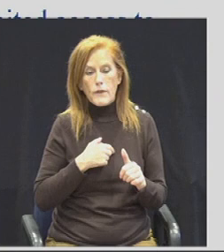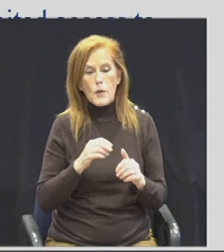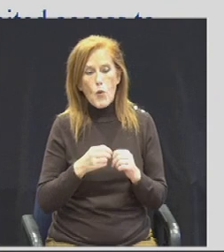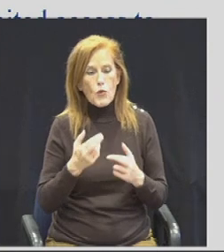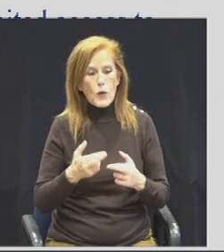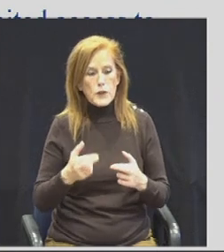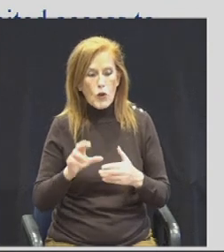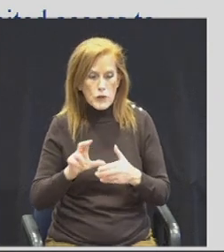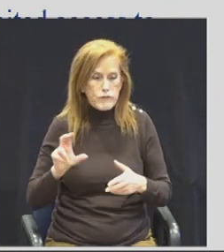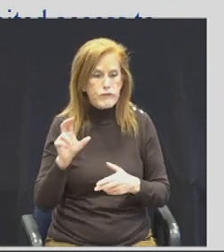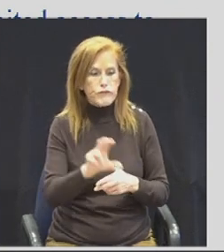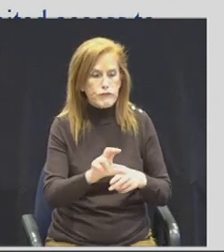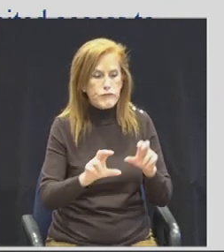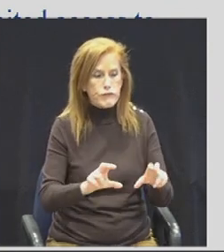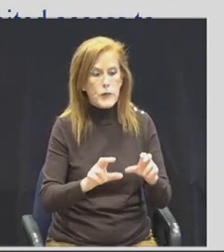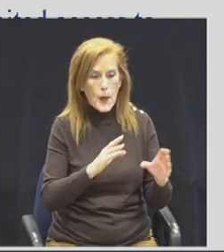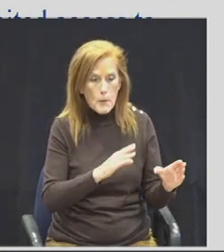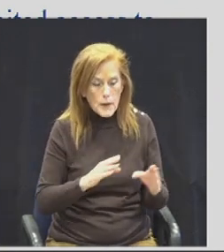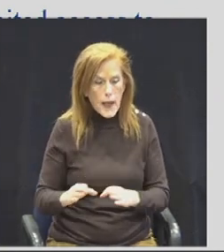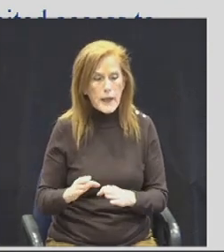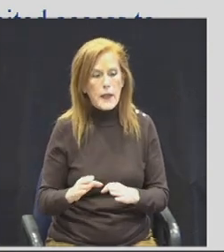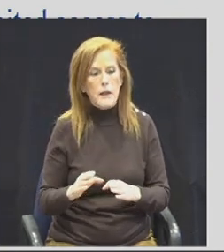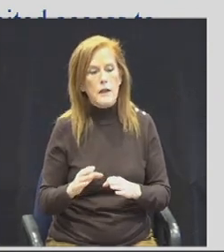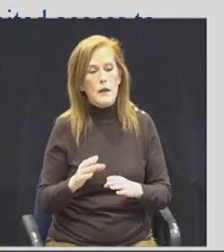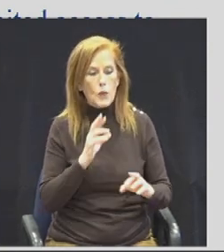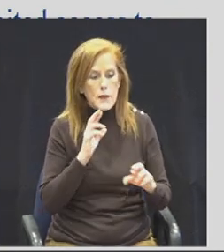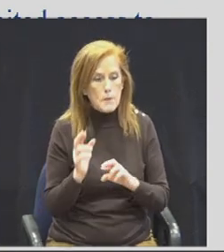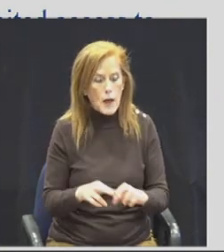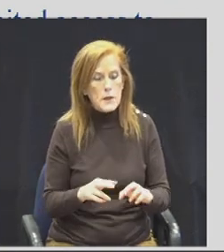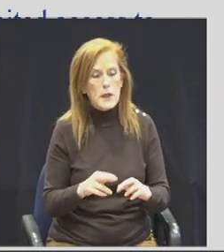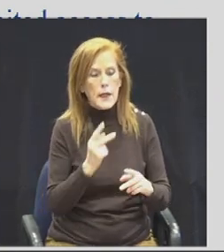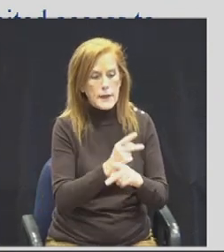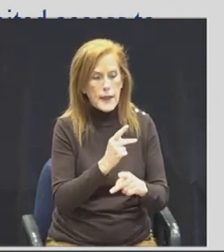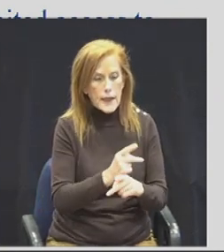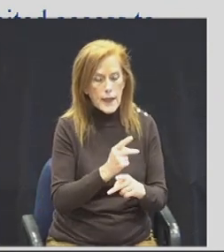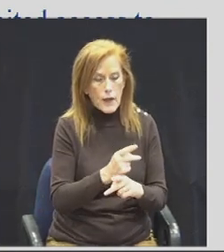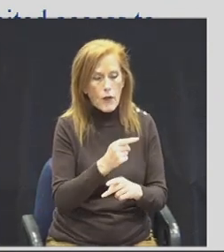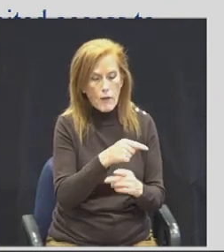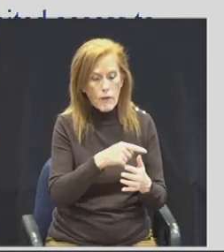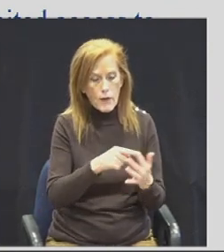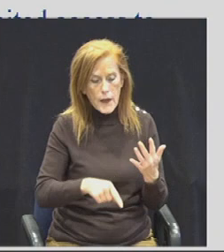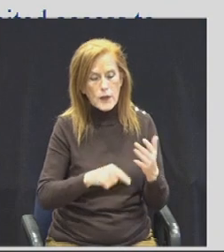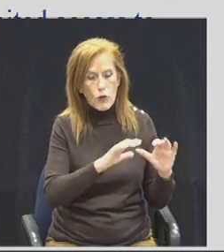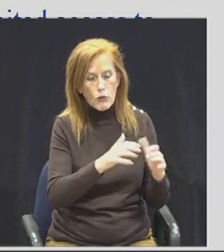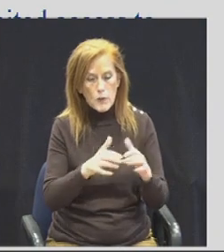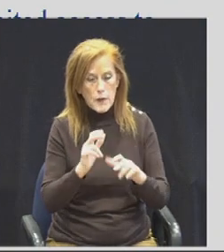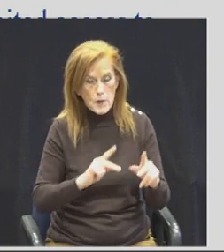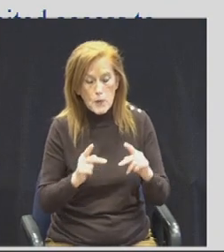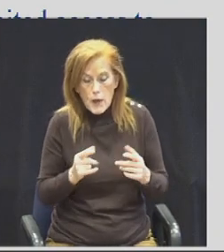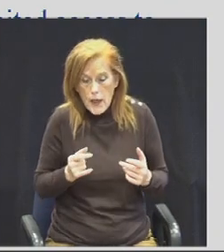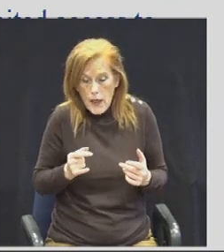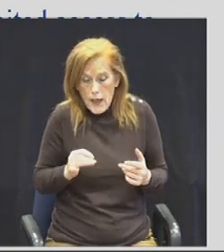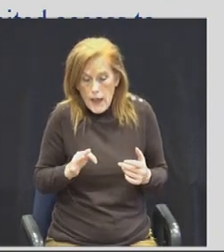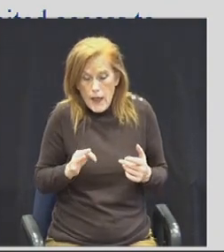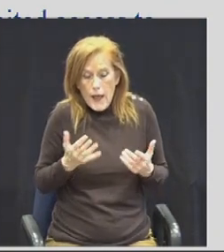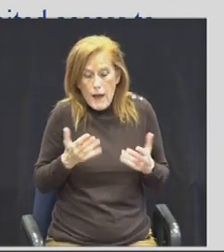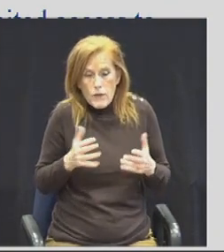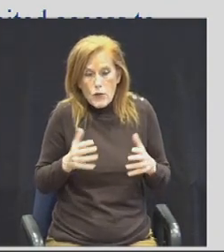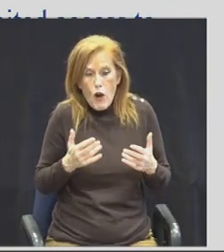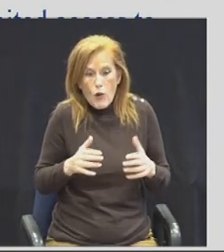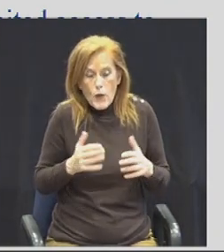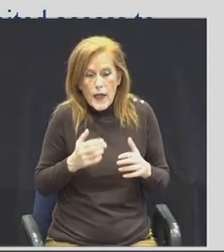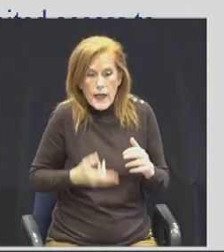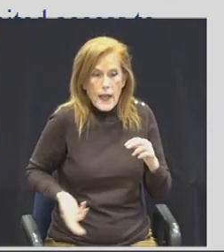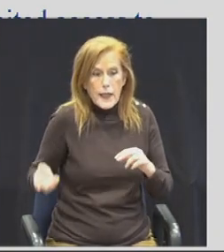in planning, preparing, taking care of, and responding to these populations, and they are already at increased